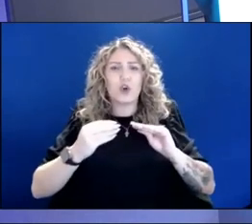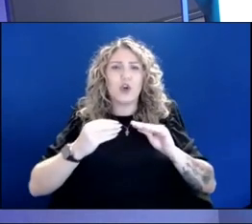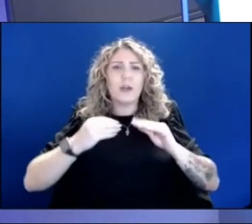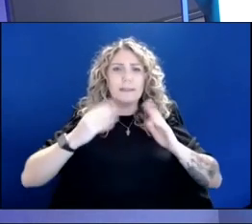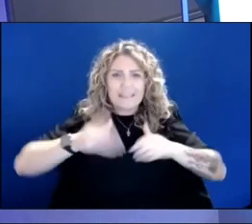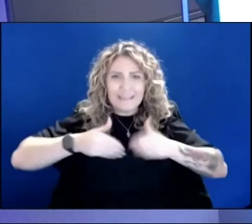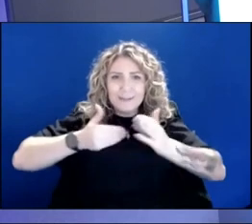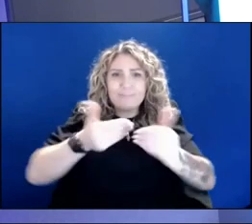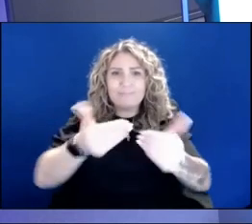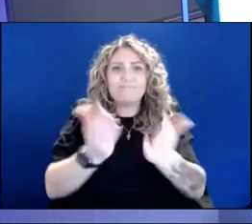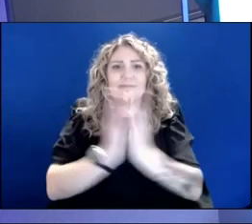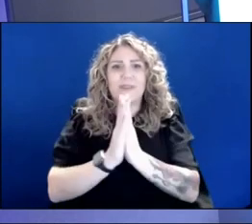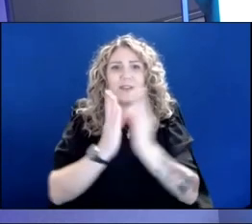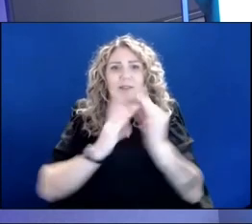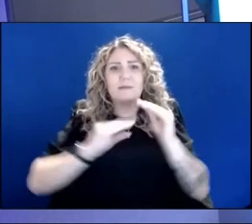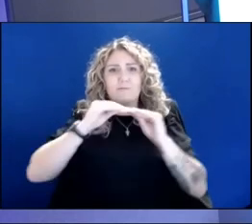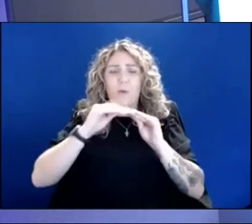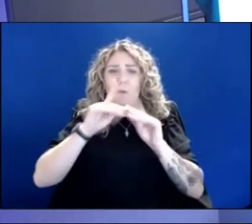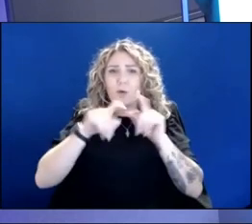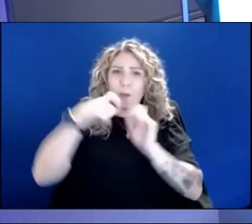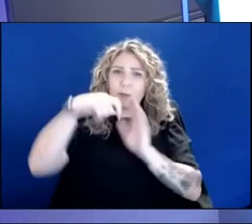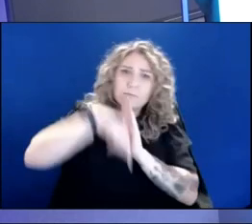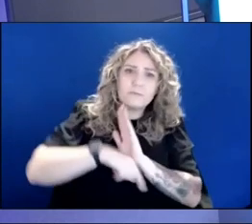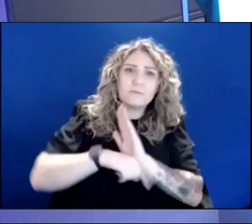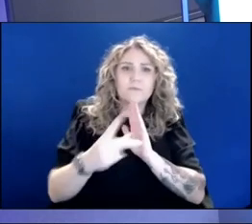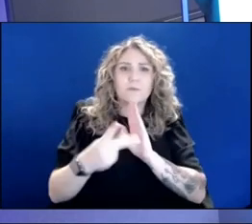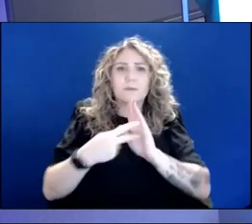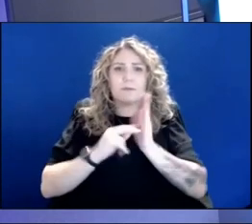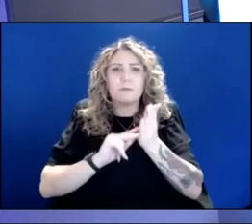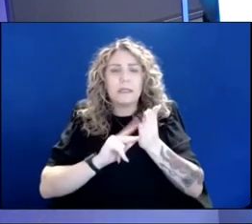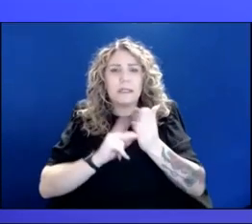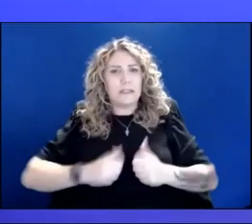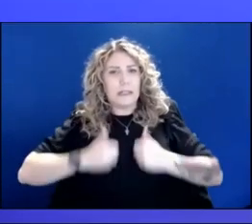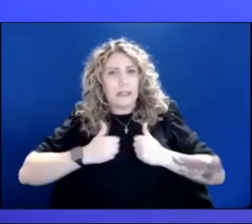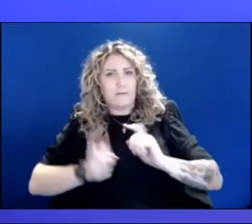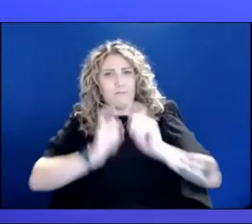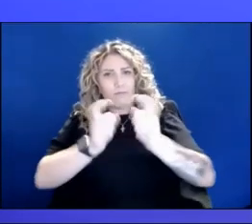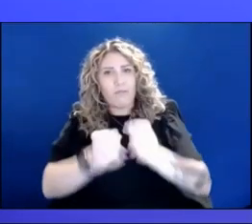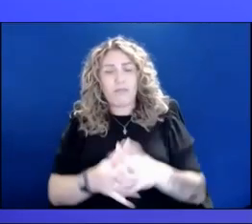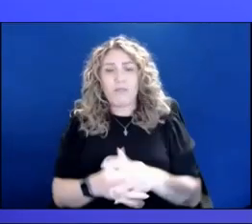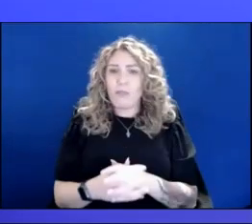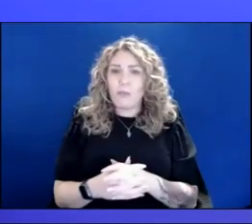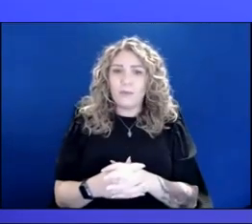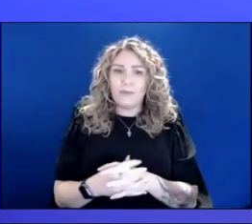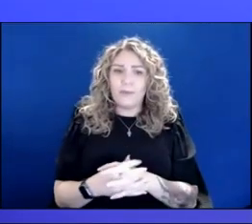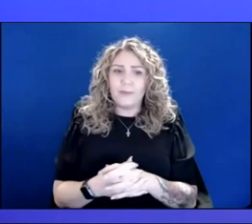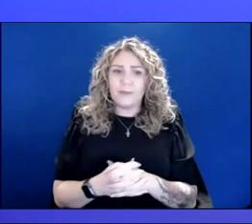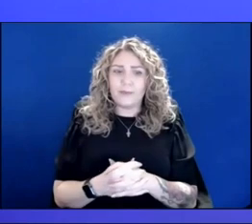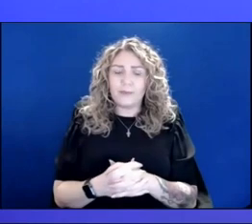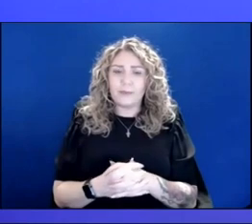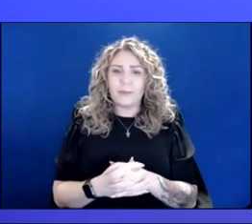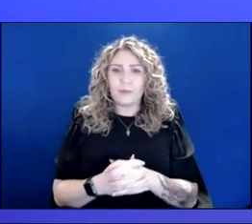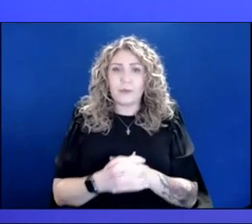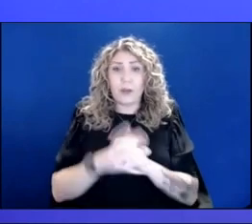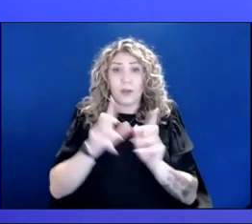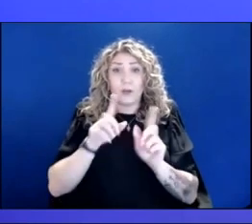more questions about what it really means to be a living kidney donor? Yeah, I think, you know, from a personal perspective, I think it helps us in